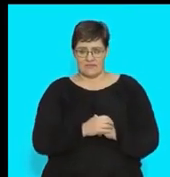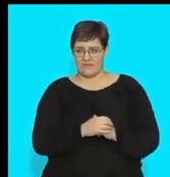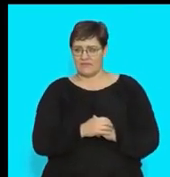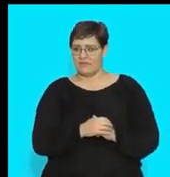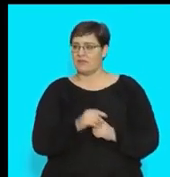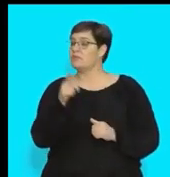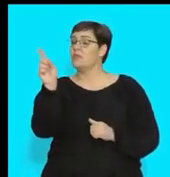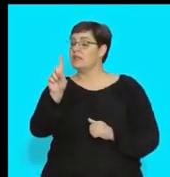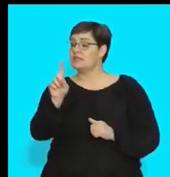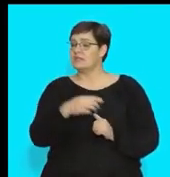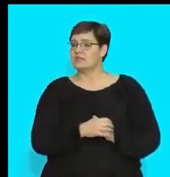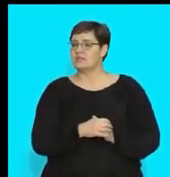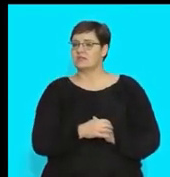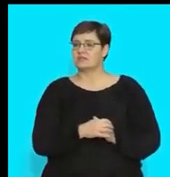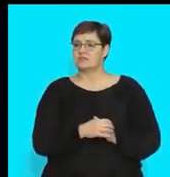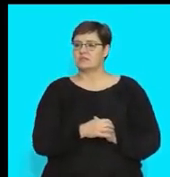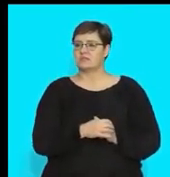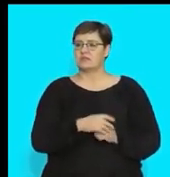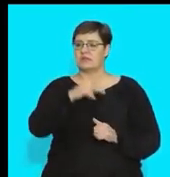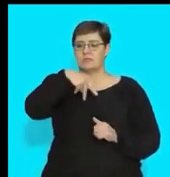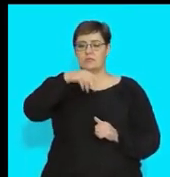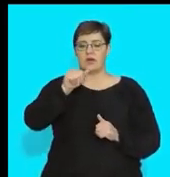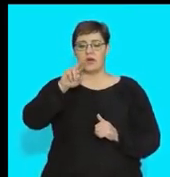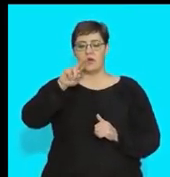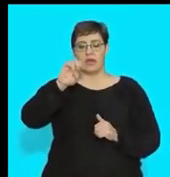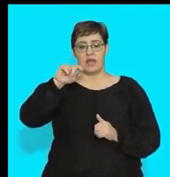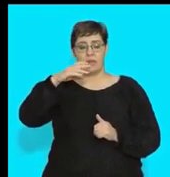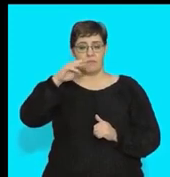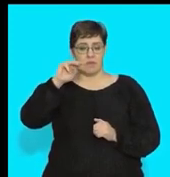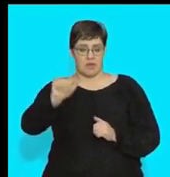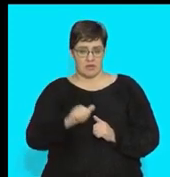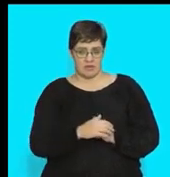spaces. What would this be? Parenchyma.